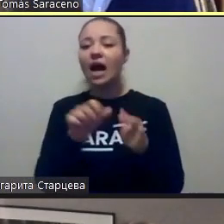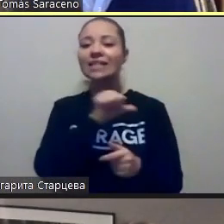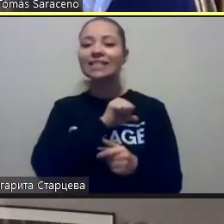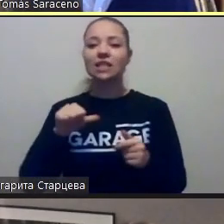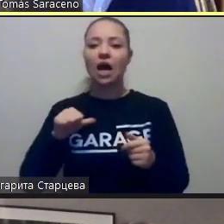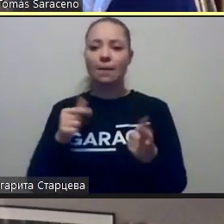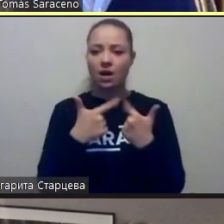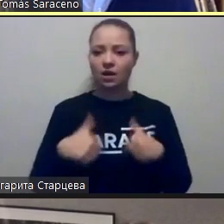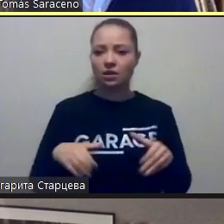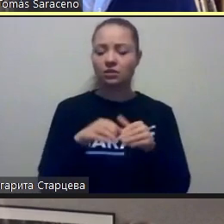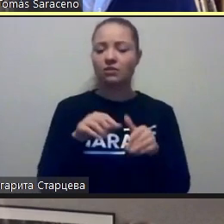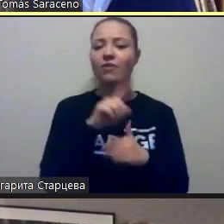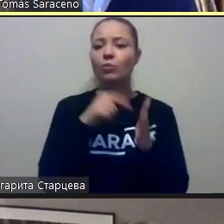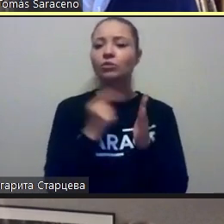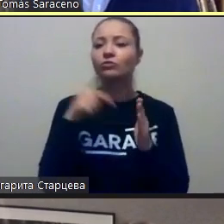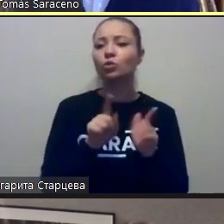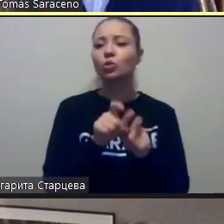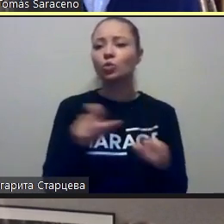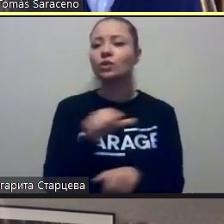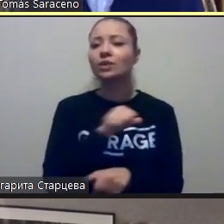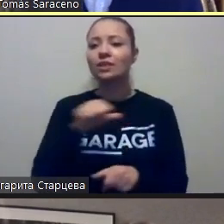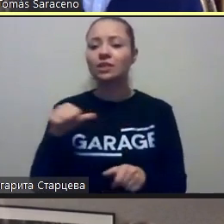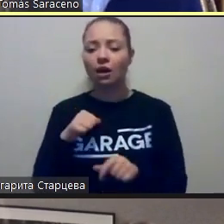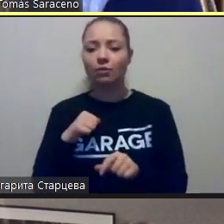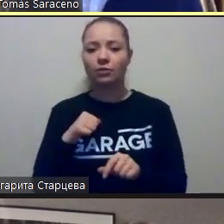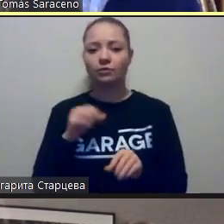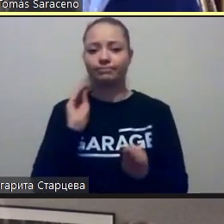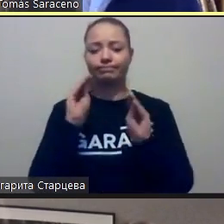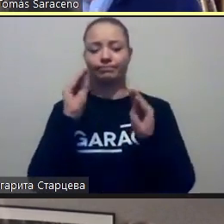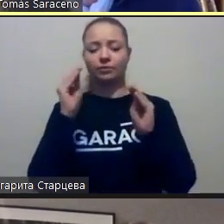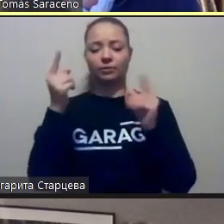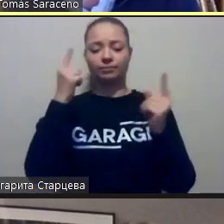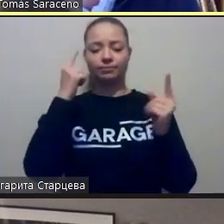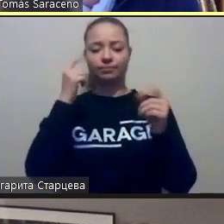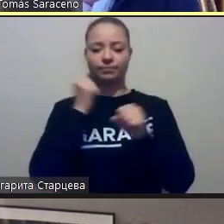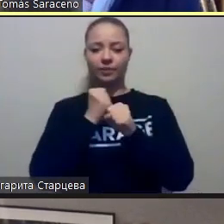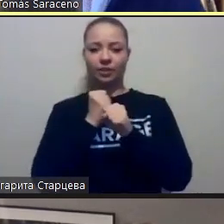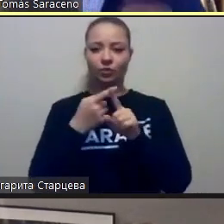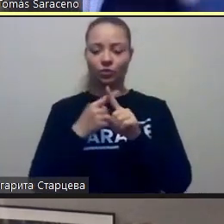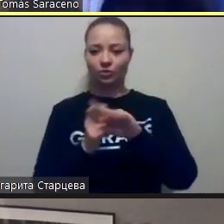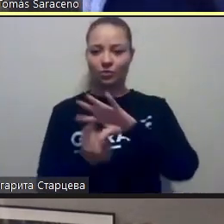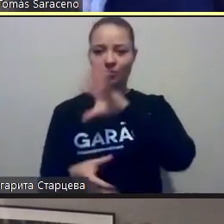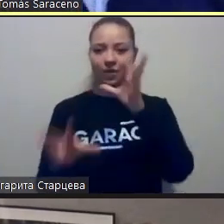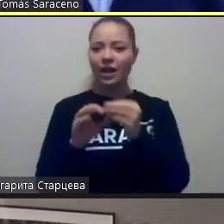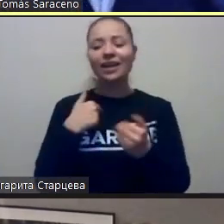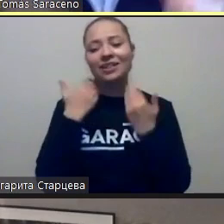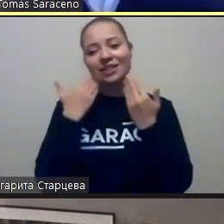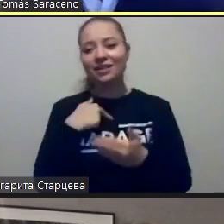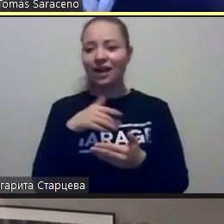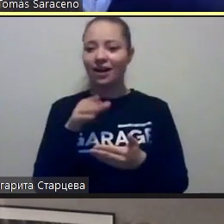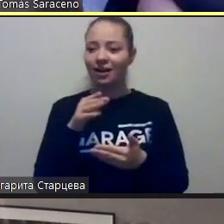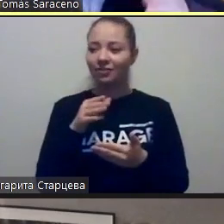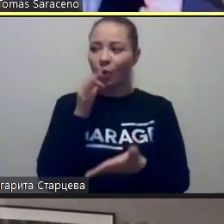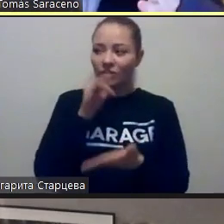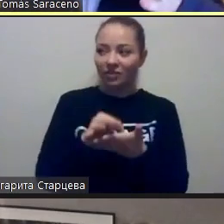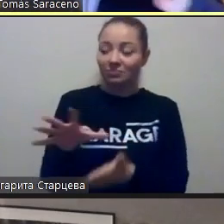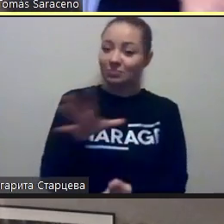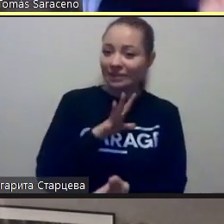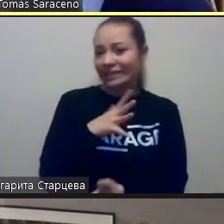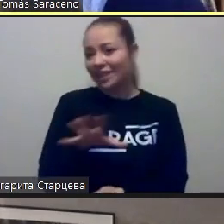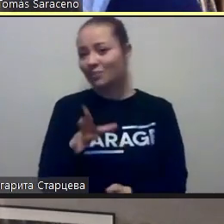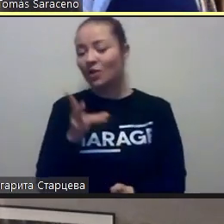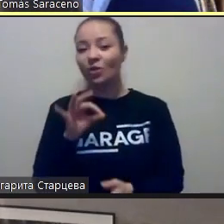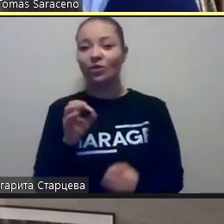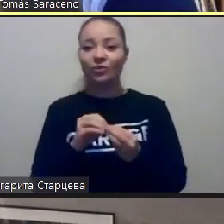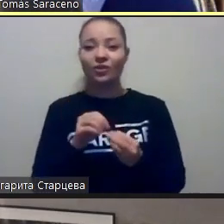putting together, right? Yeah, more or less. I don't know if I answered the question, but also we can borrow like one of these backpack. You can